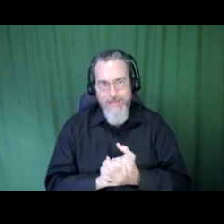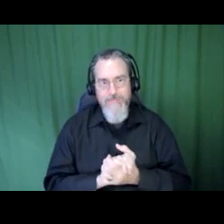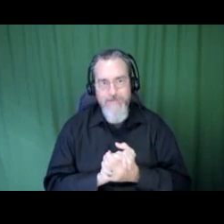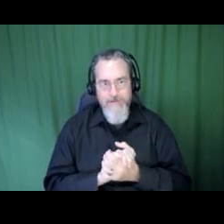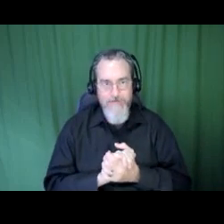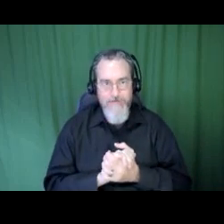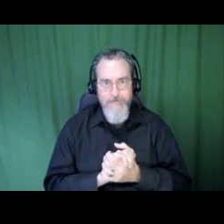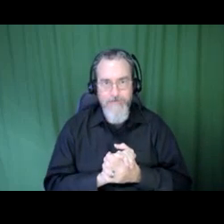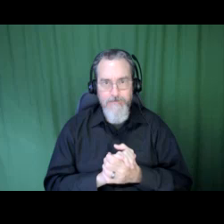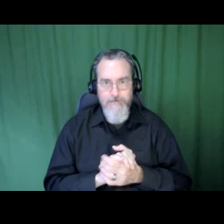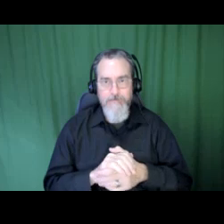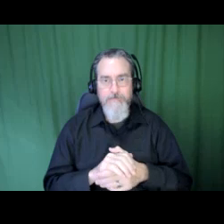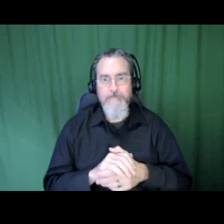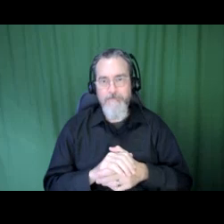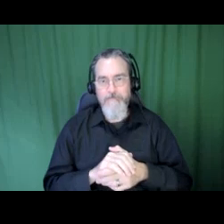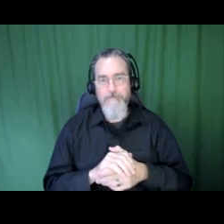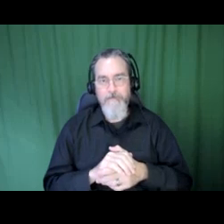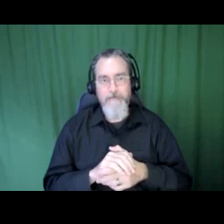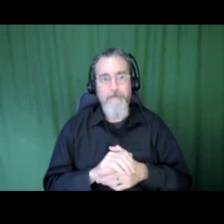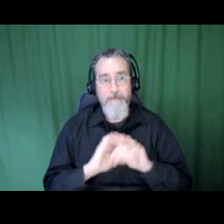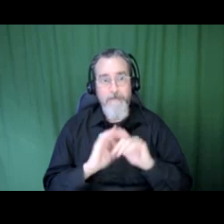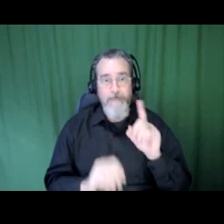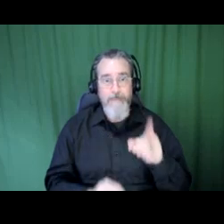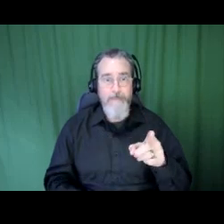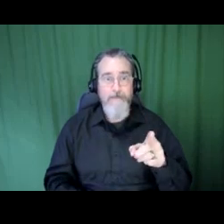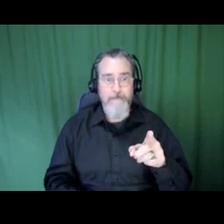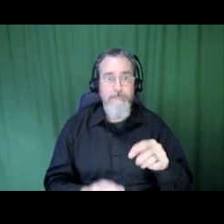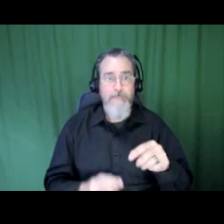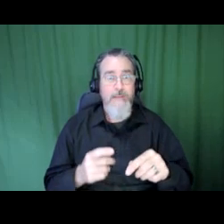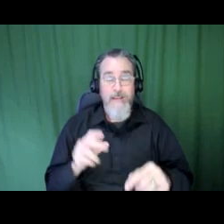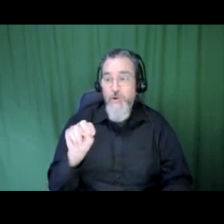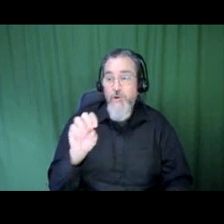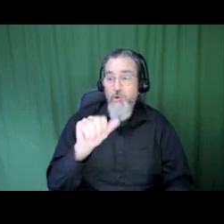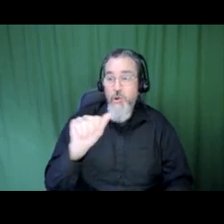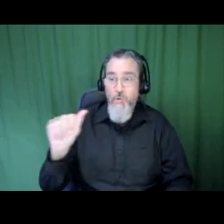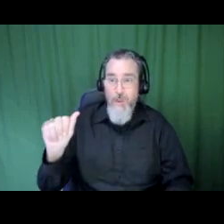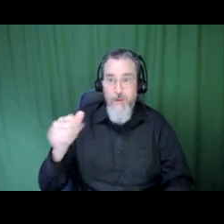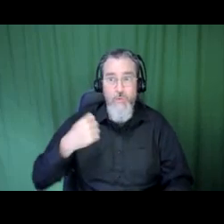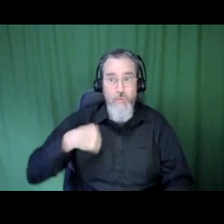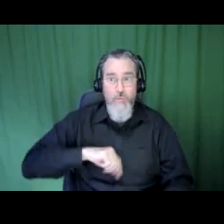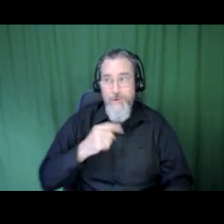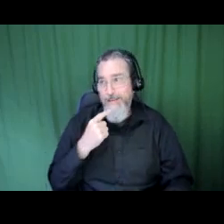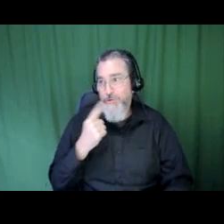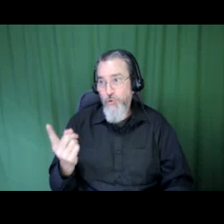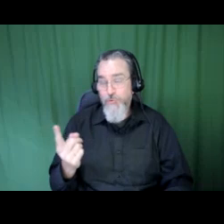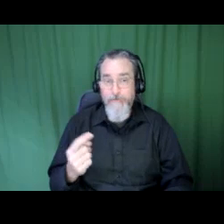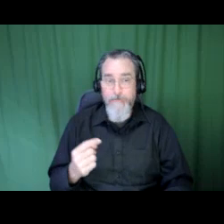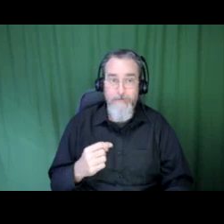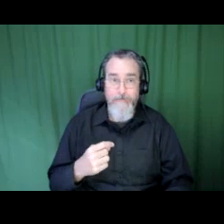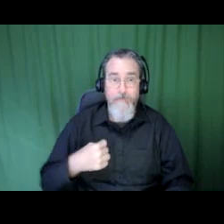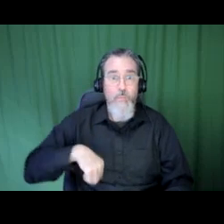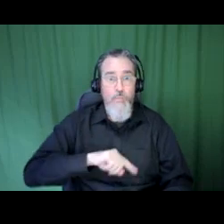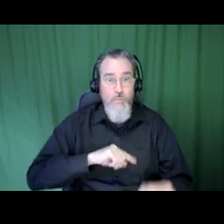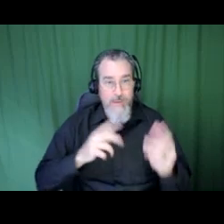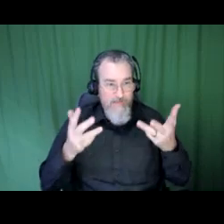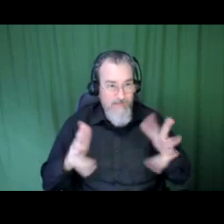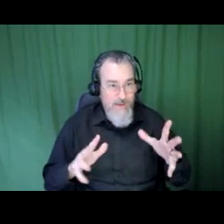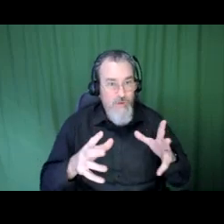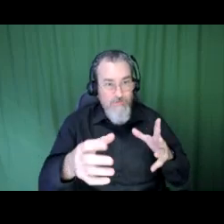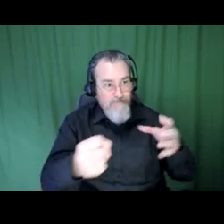correctly. Okay, so here's what we told NOAA is basically we said, hey, we've gathered everybody together, we've crunched